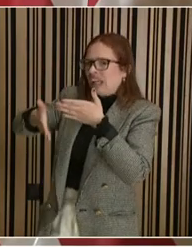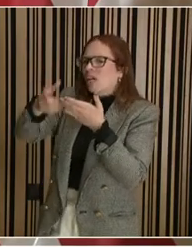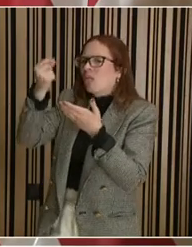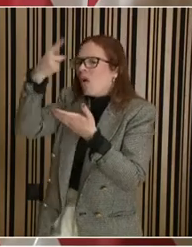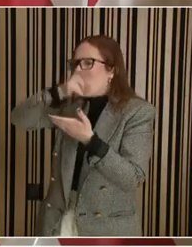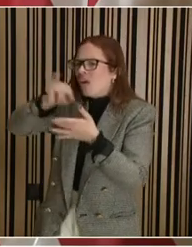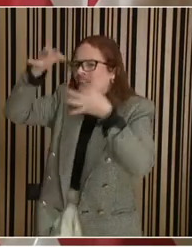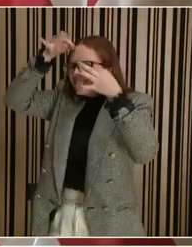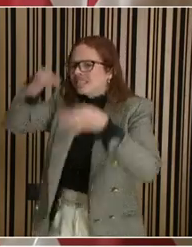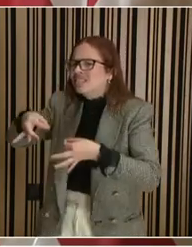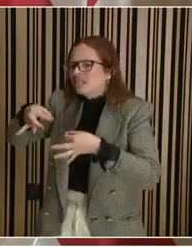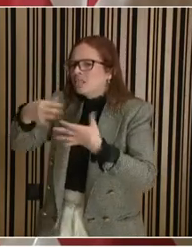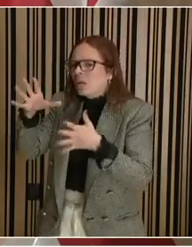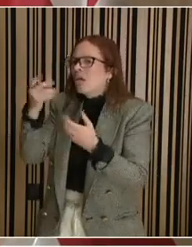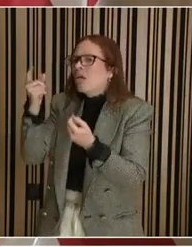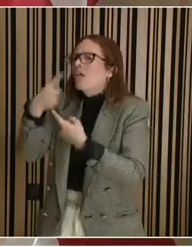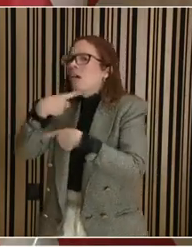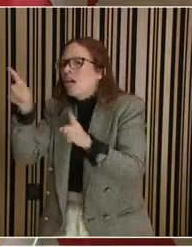publicly?